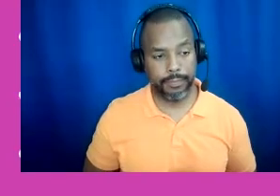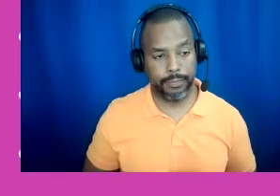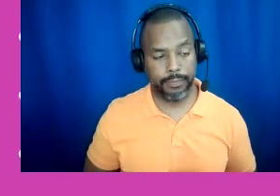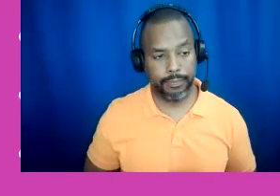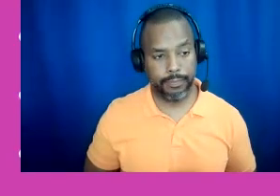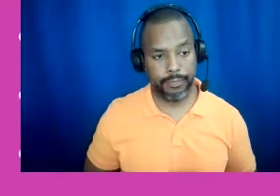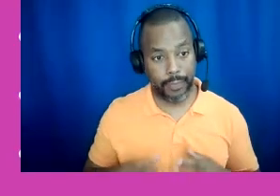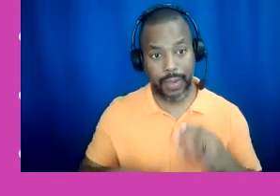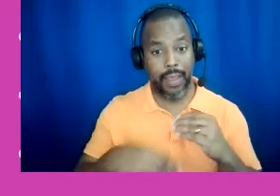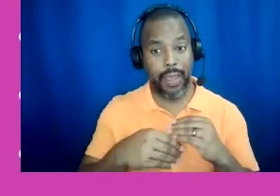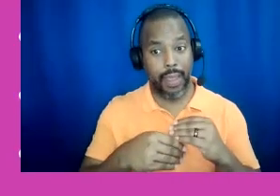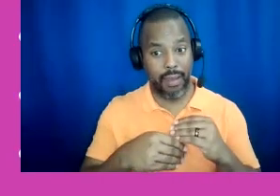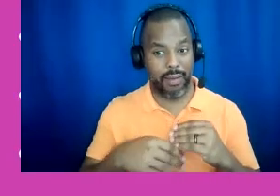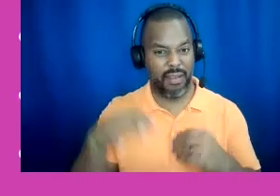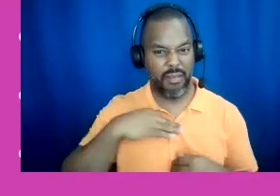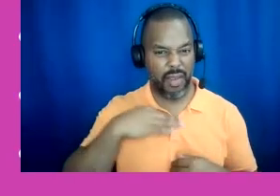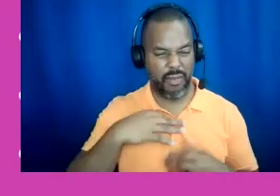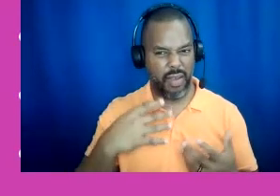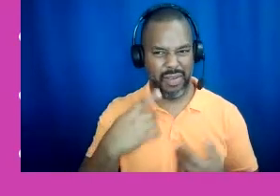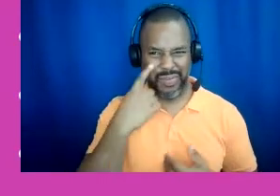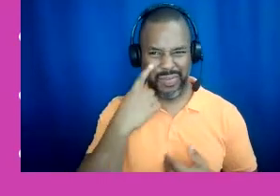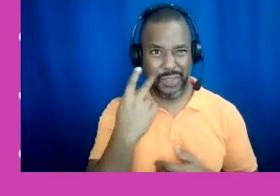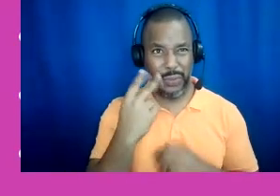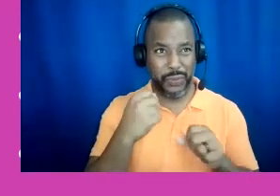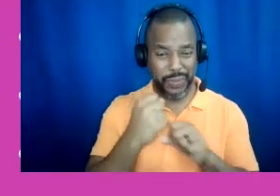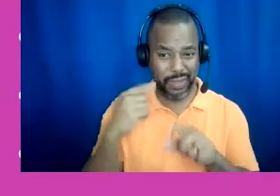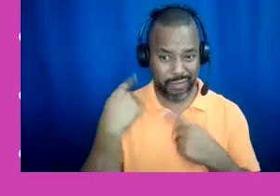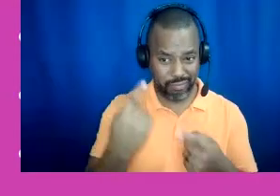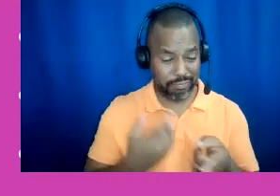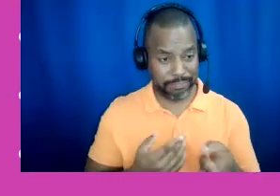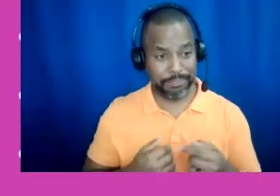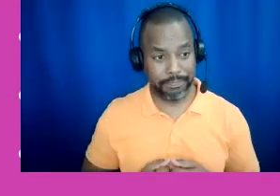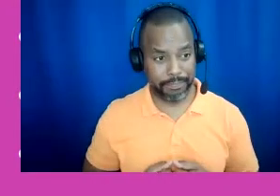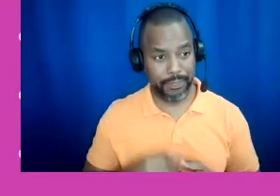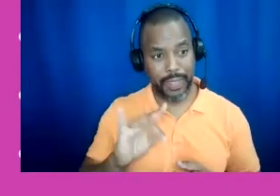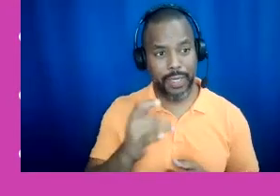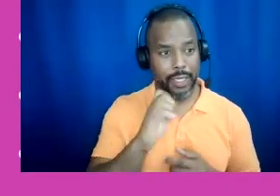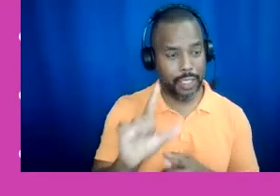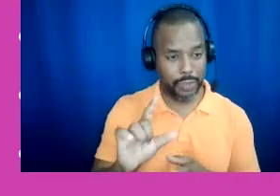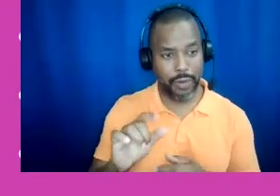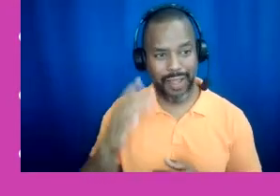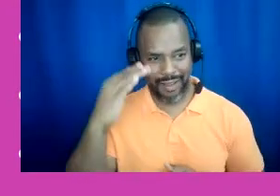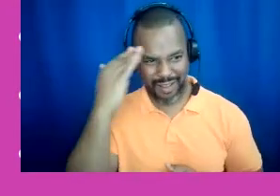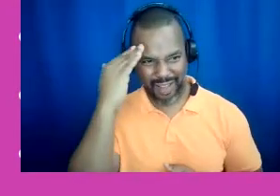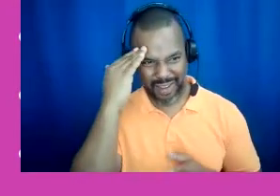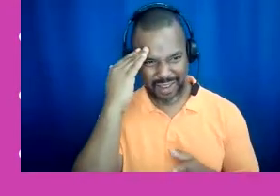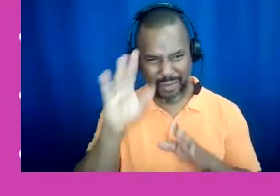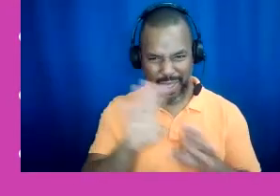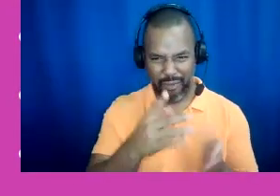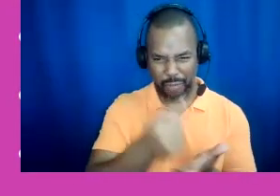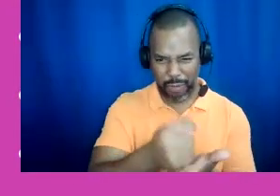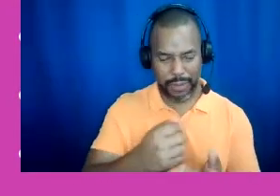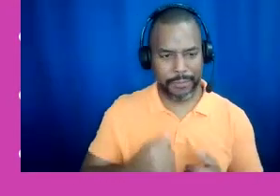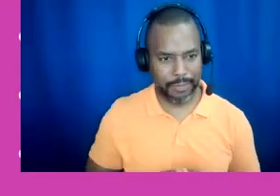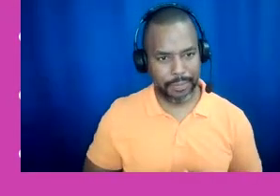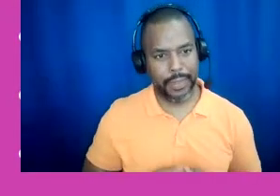An added benefit, which they added within the last 2 years, is digital cognitive behavioral therapy. So this is to